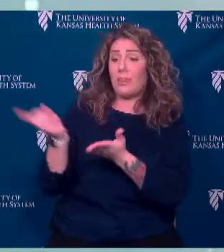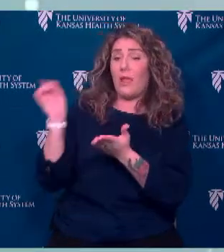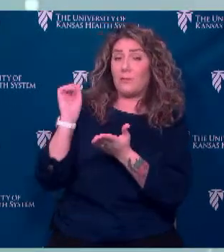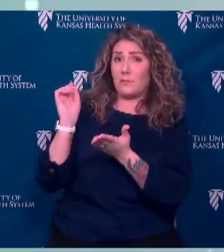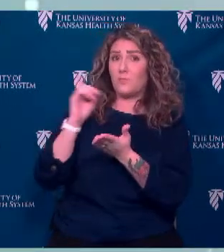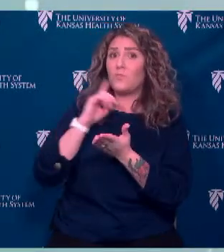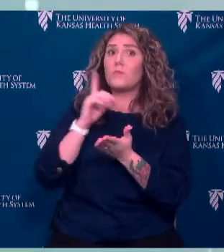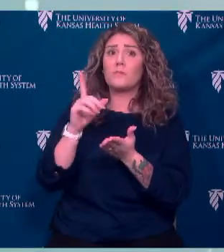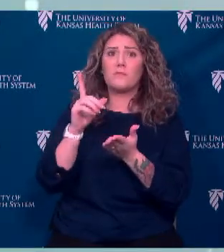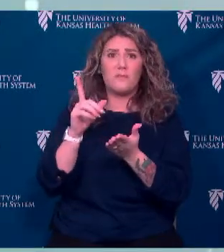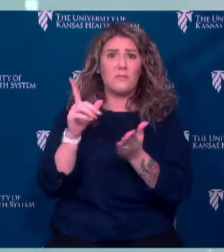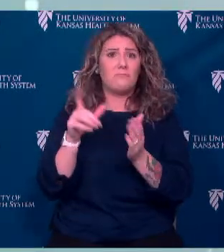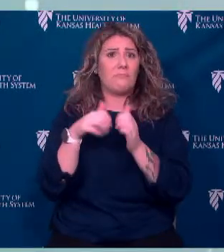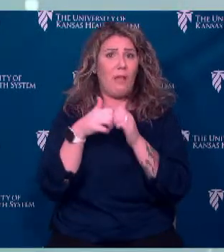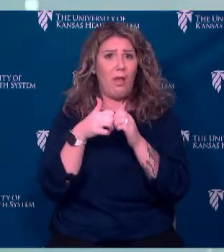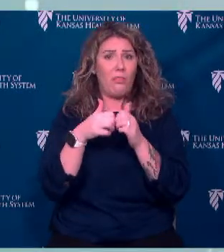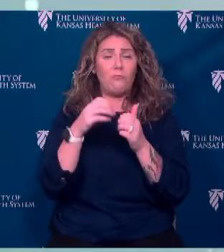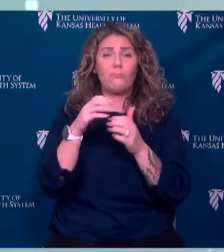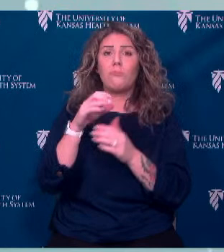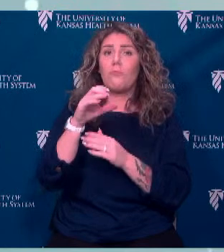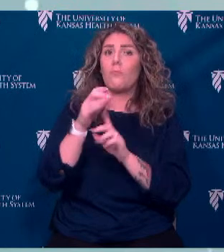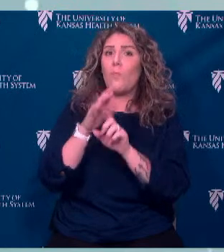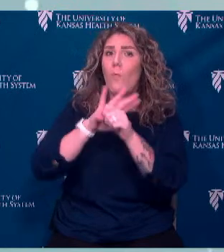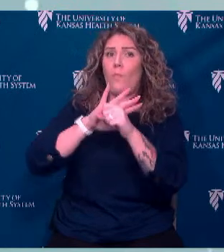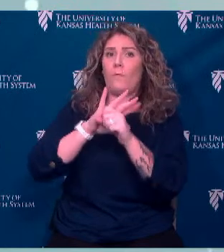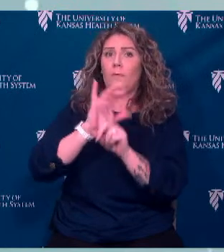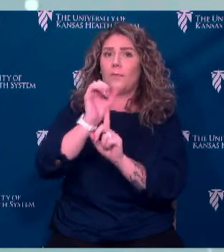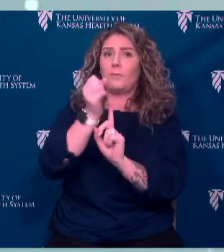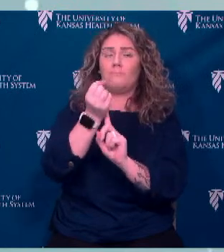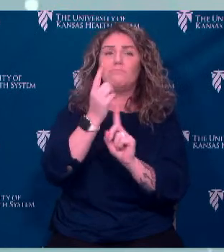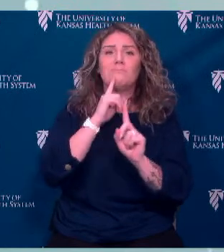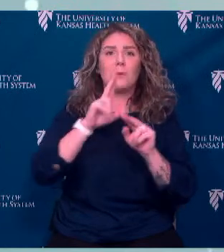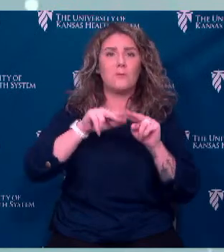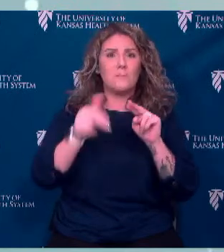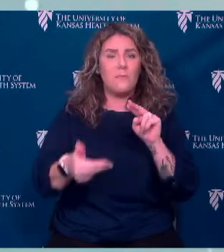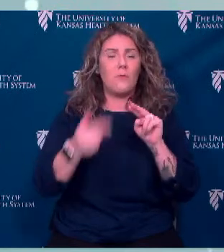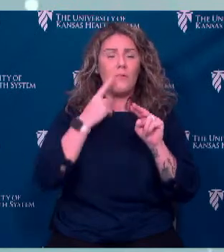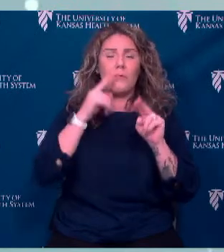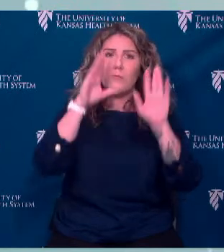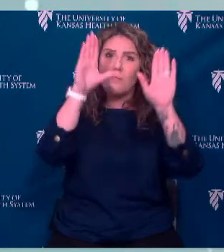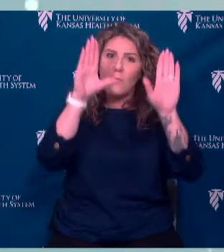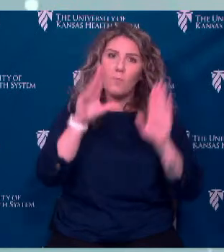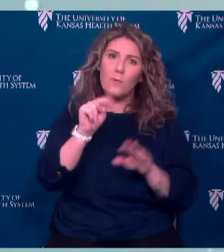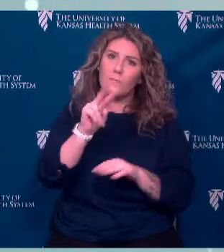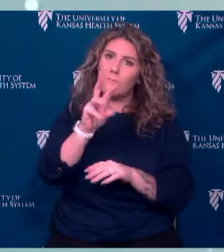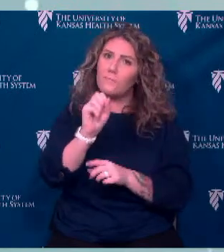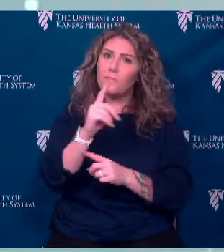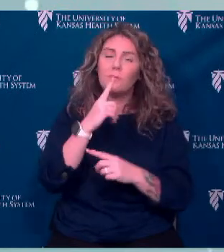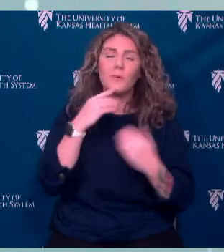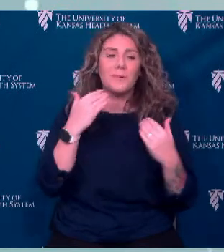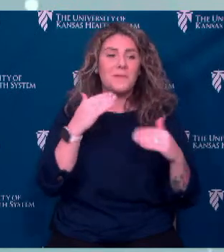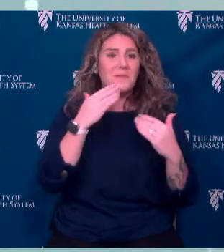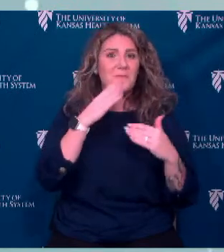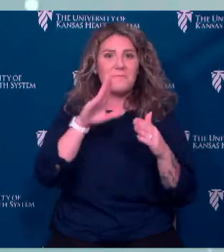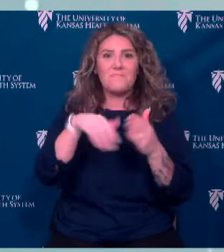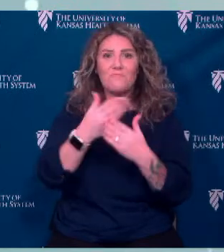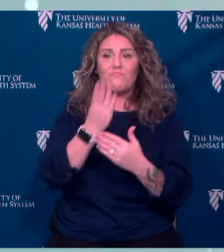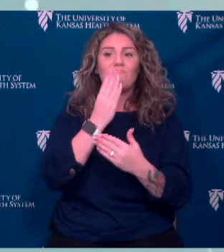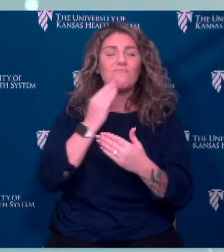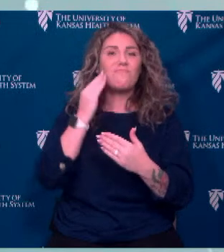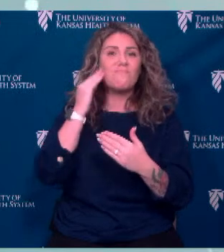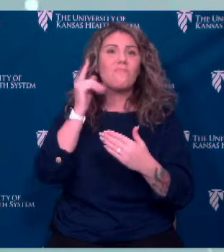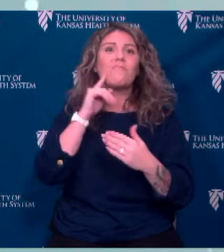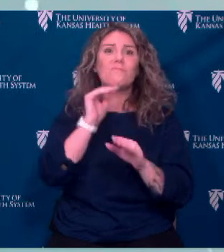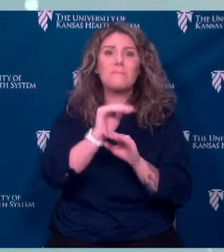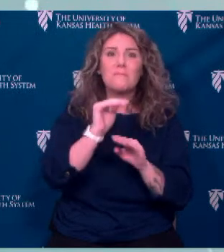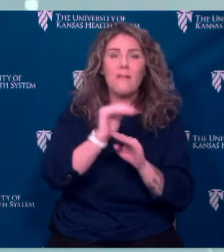together, COVID cases are starting to decrease. That is great news. Man, I tell you what, I go home at night, I'm like, oh God, the counts are down a